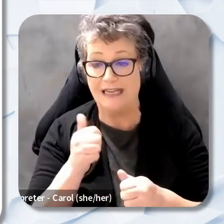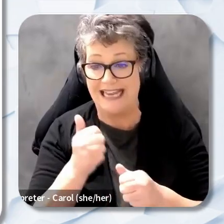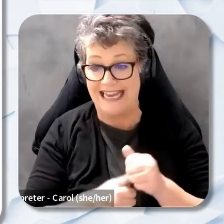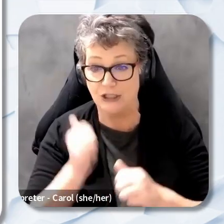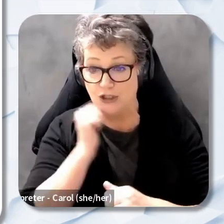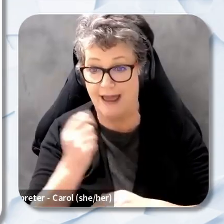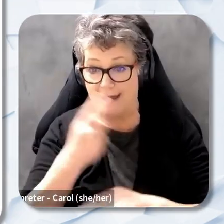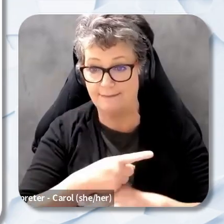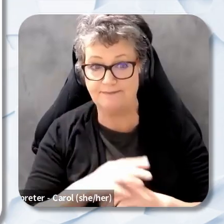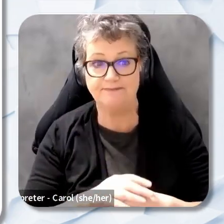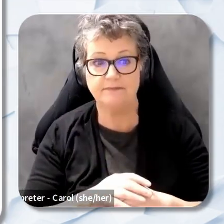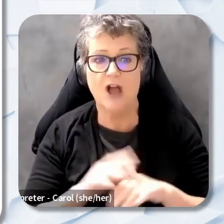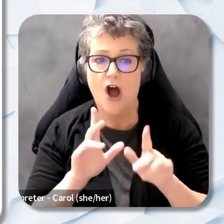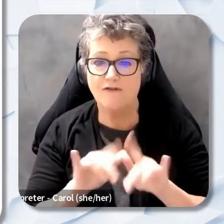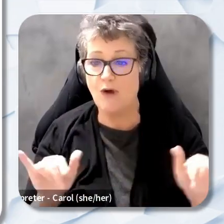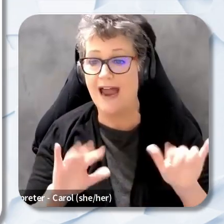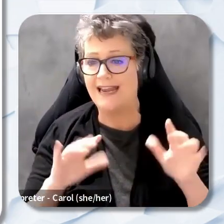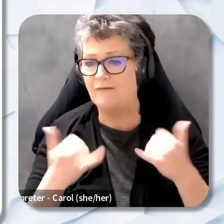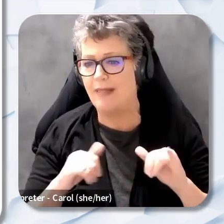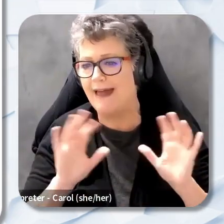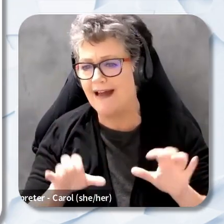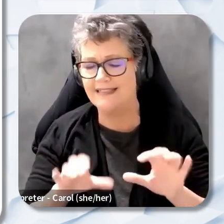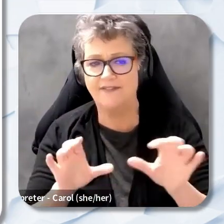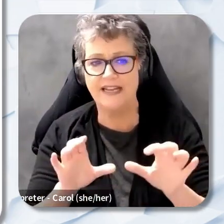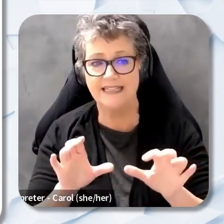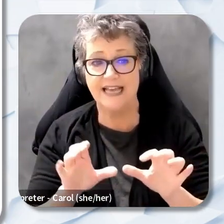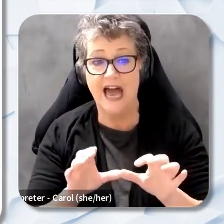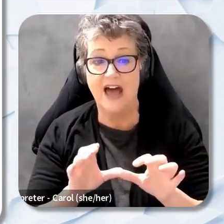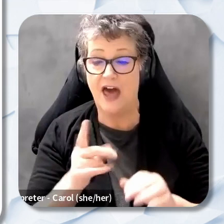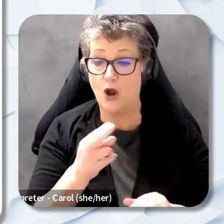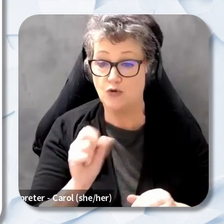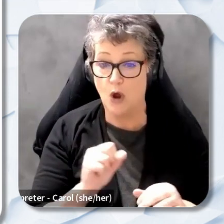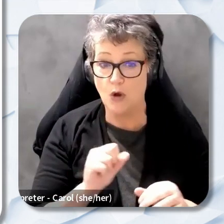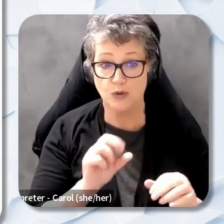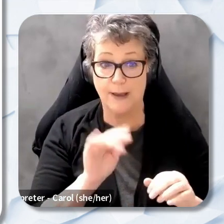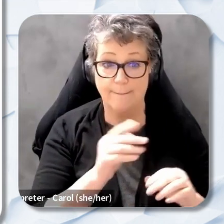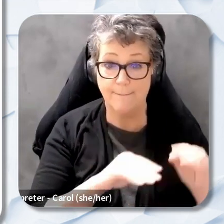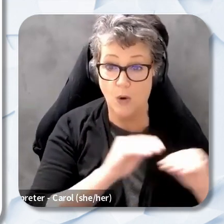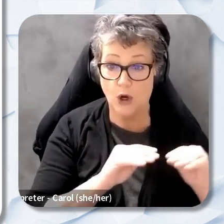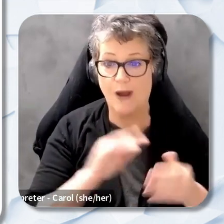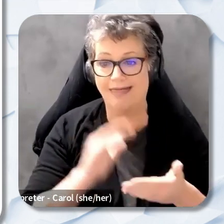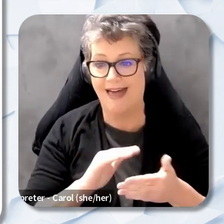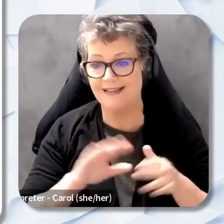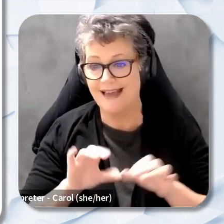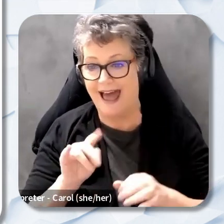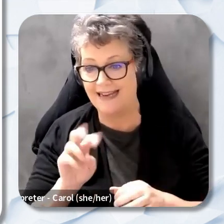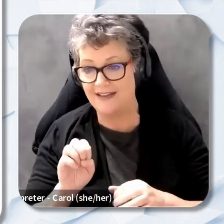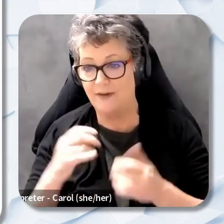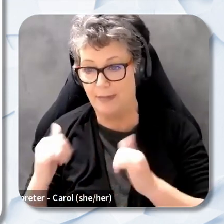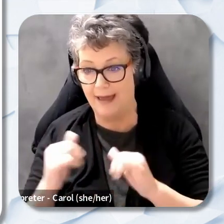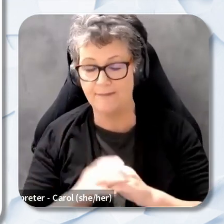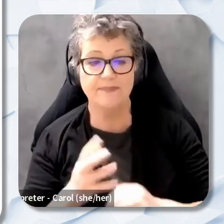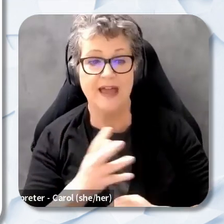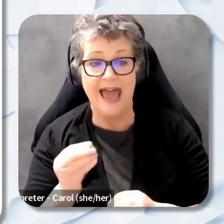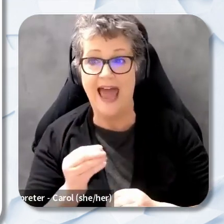day: a variety of play activities that are both gross motor and less active play, and